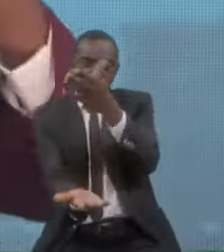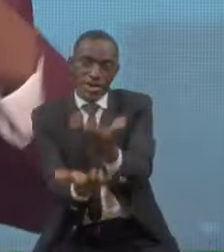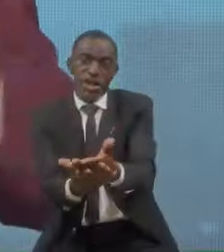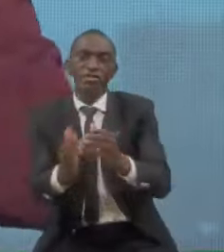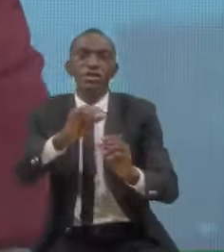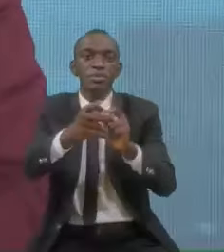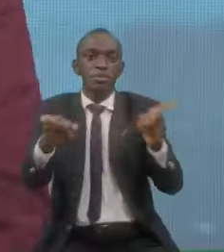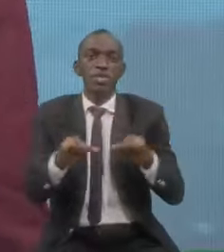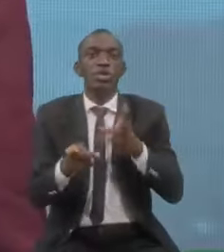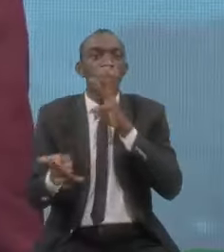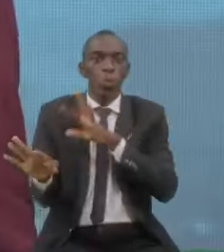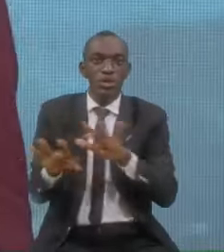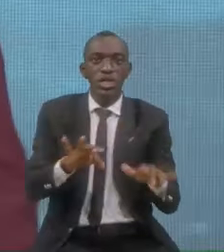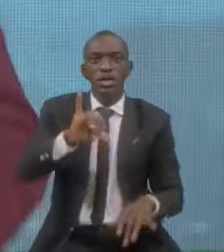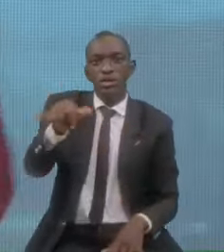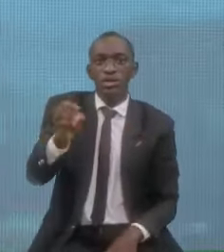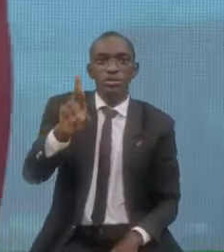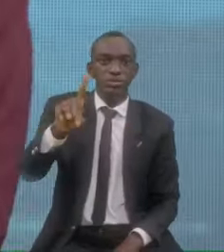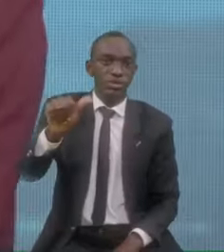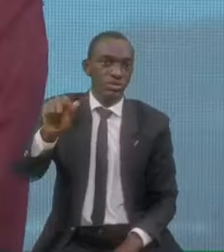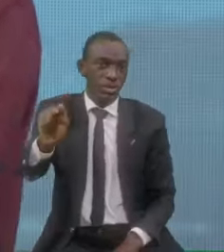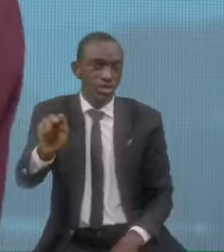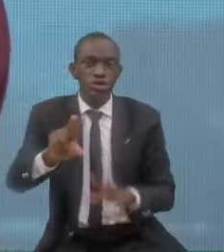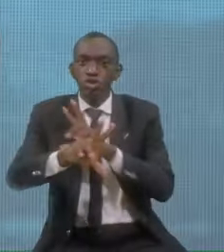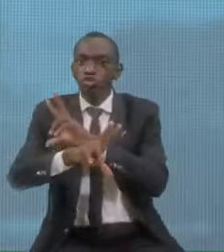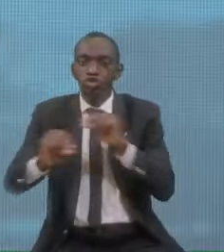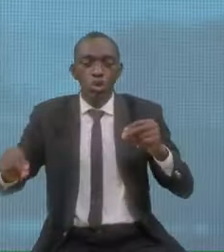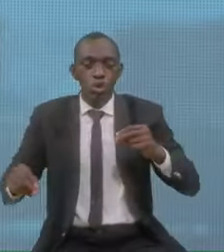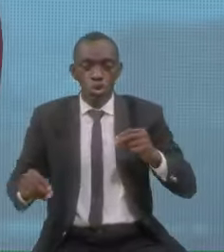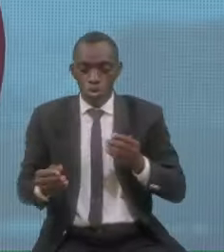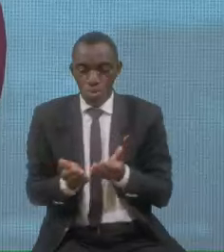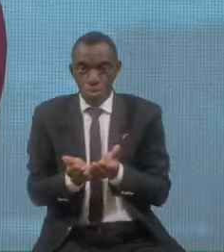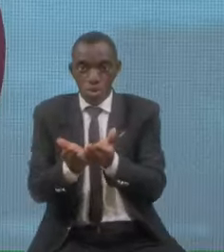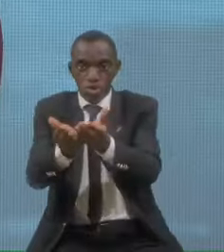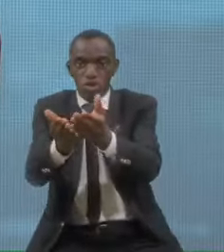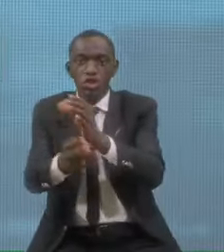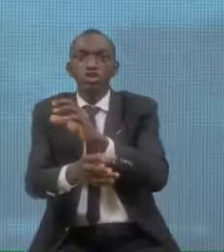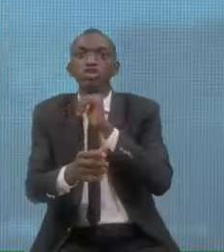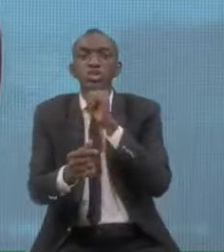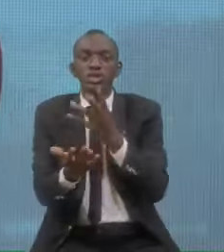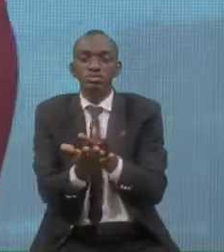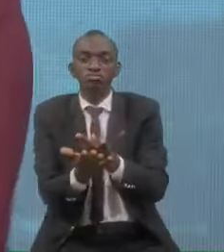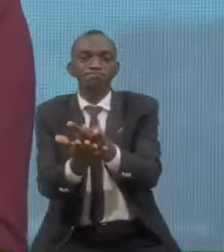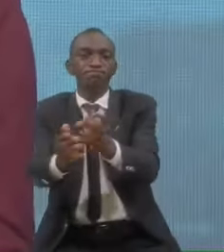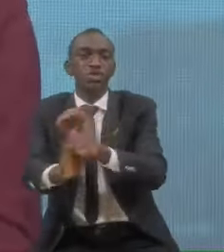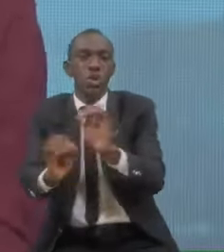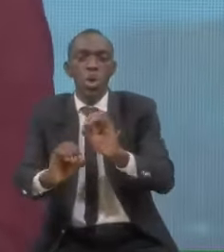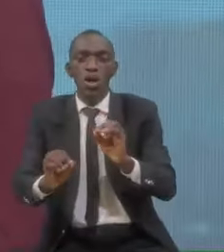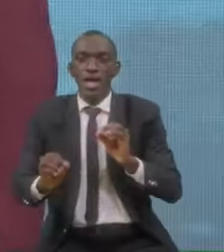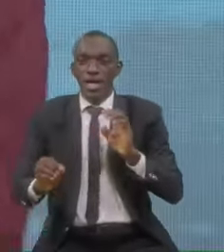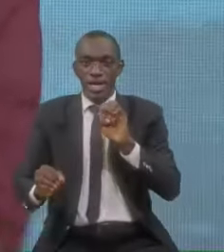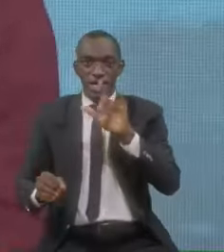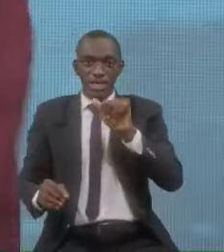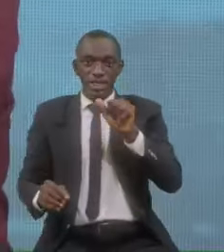over. Elijah removed his outer coat. And he said, where is the Lord? And then he